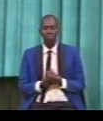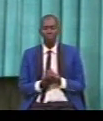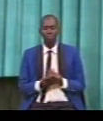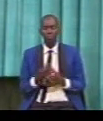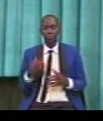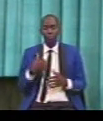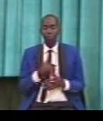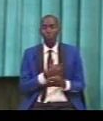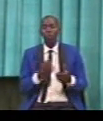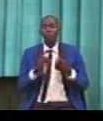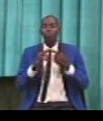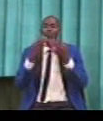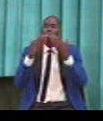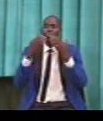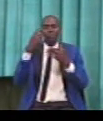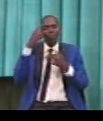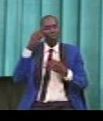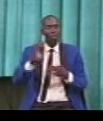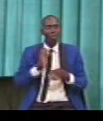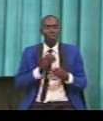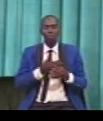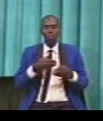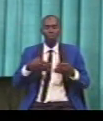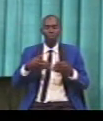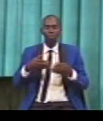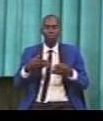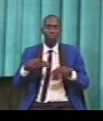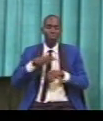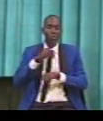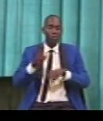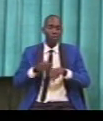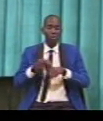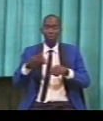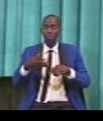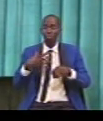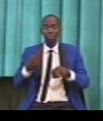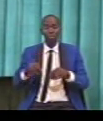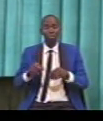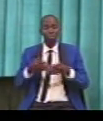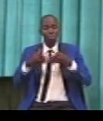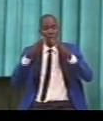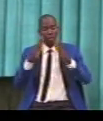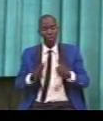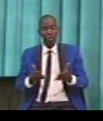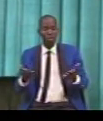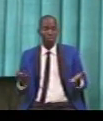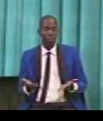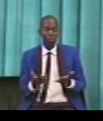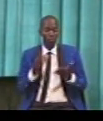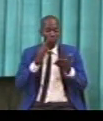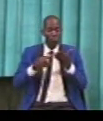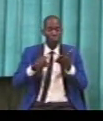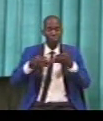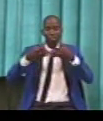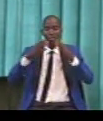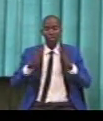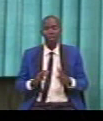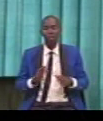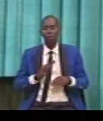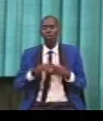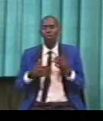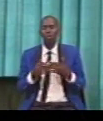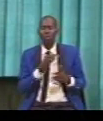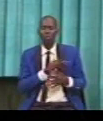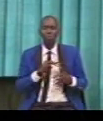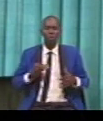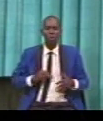We want to thank you for our coordinator overseer and for the workforce and membership in Zambia and for other overseers